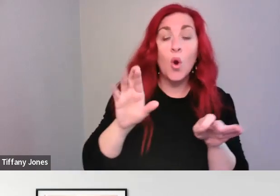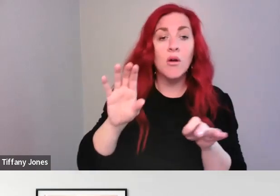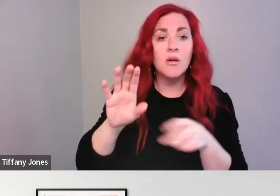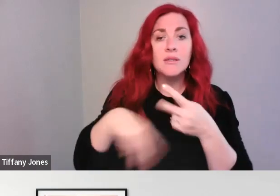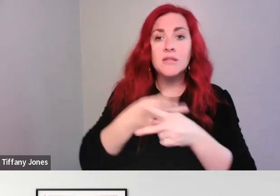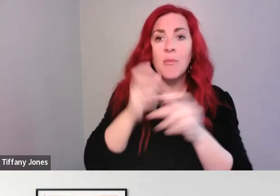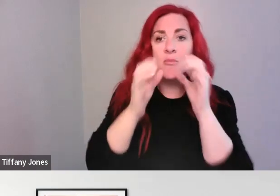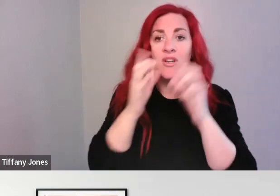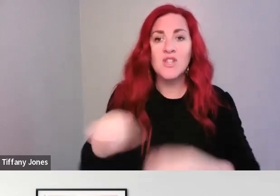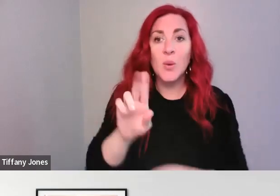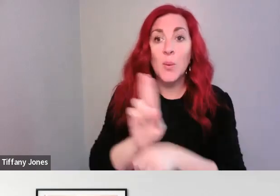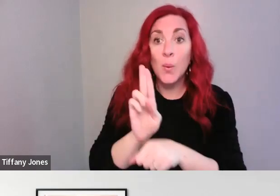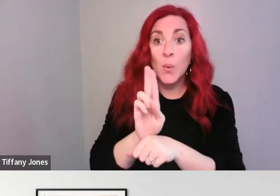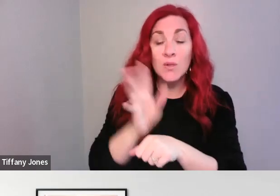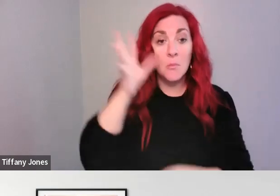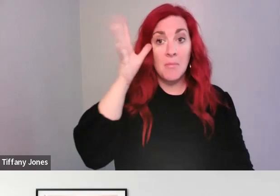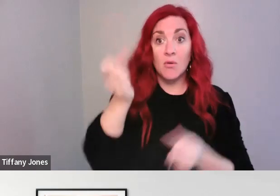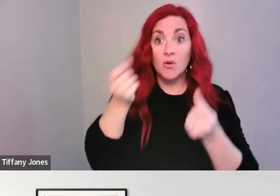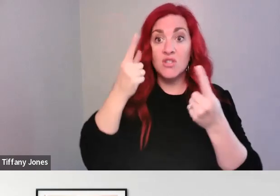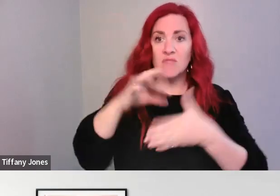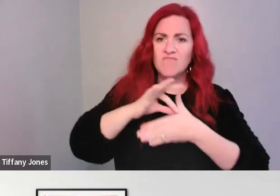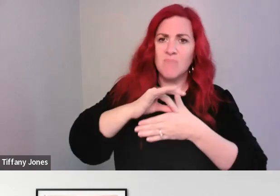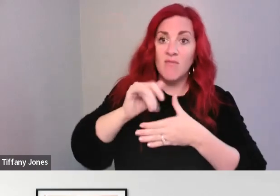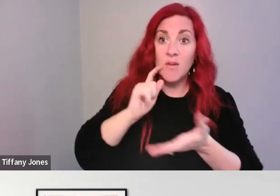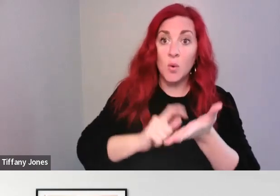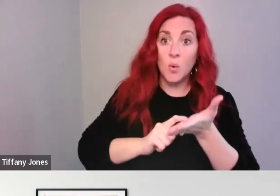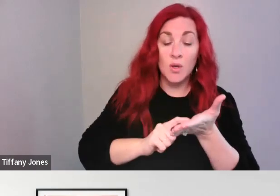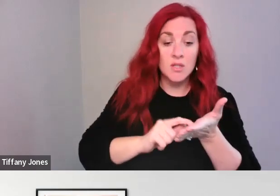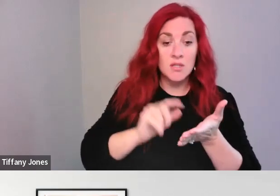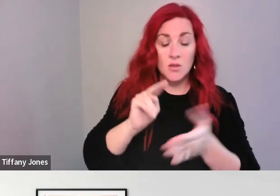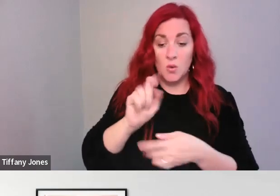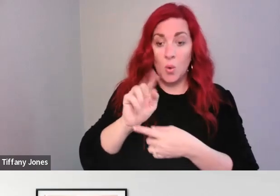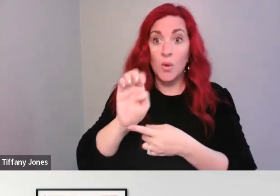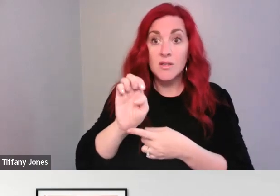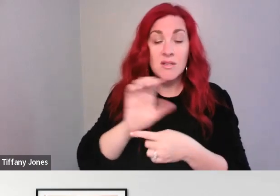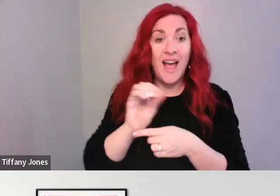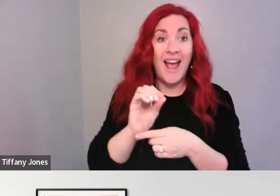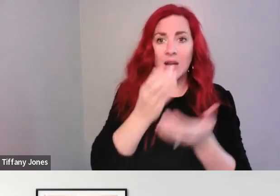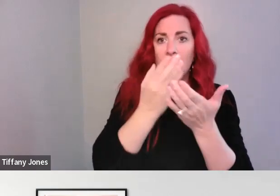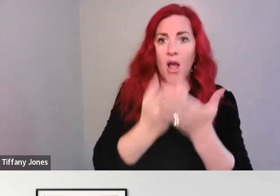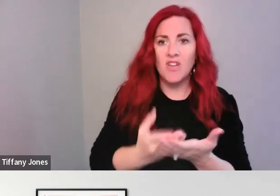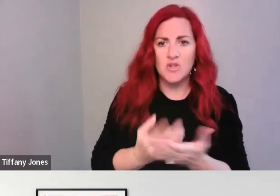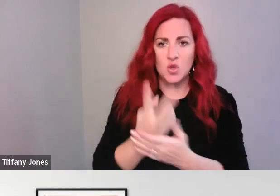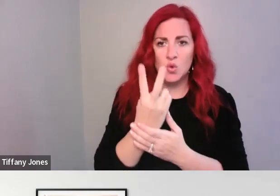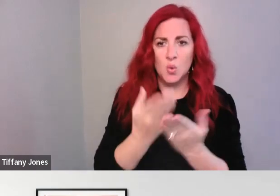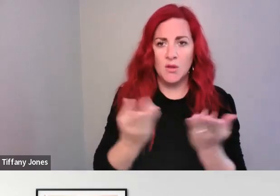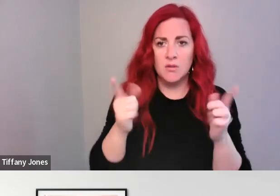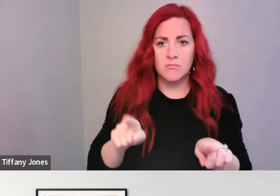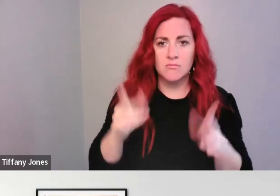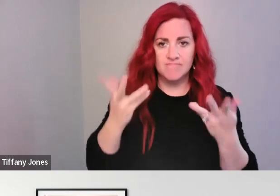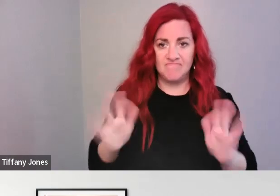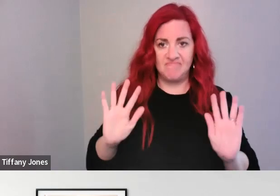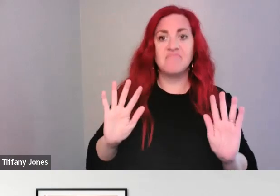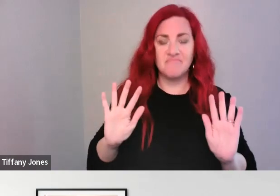that the parent understands the content of the notice, and that there's evidence that these two things have occurred. So